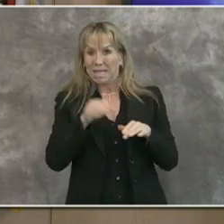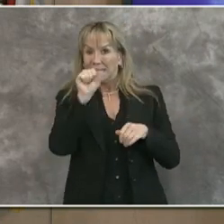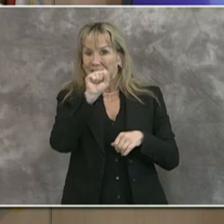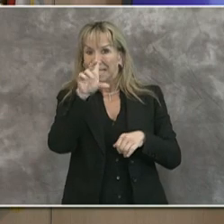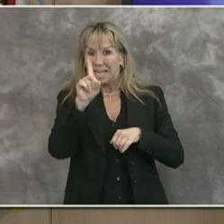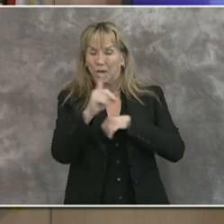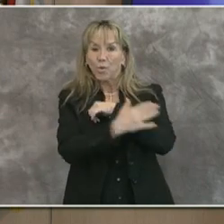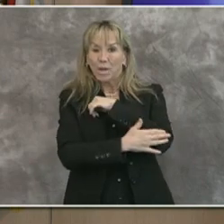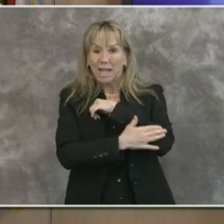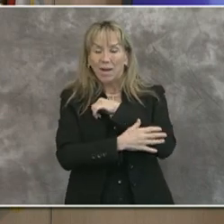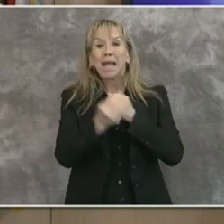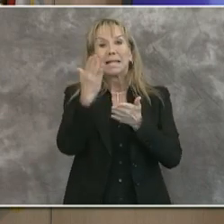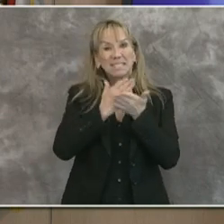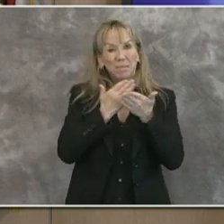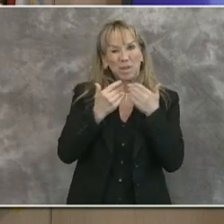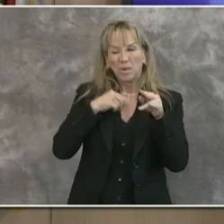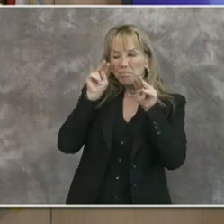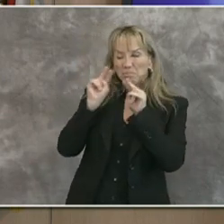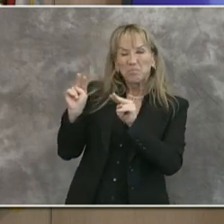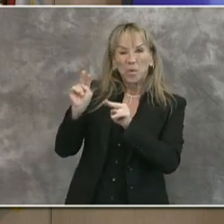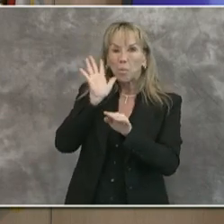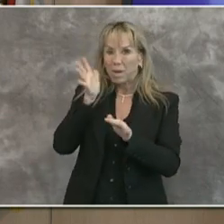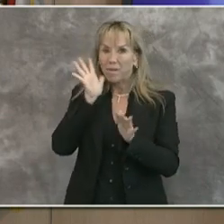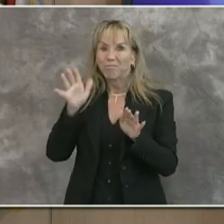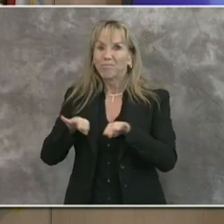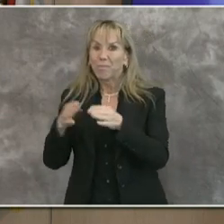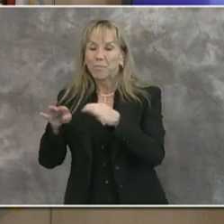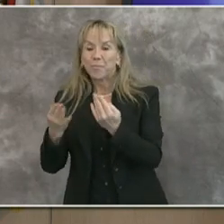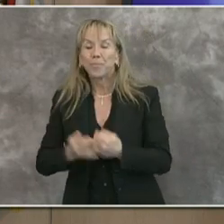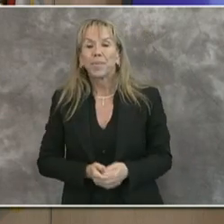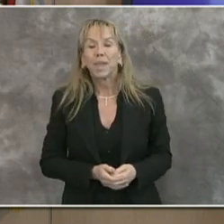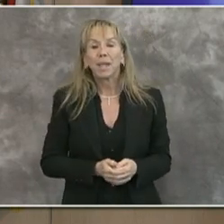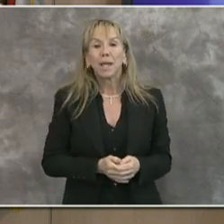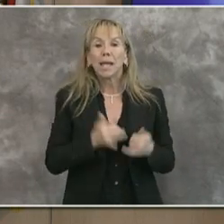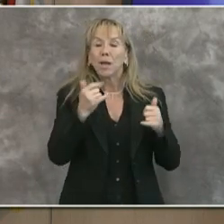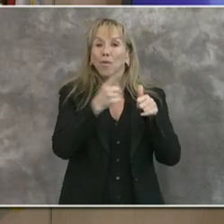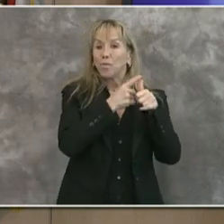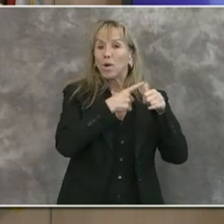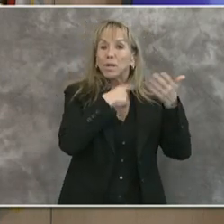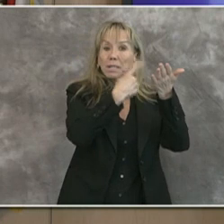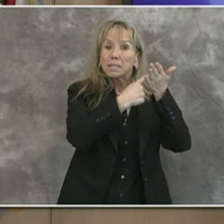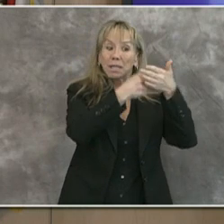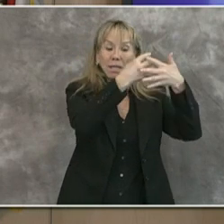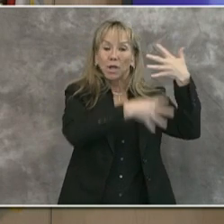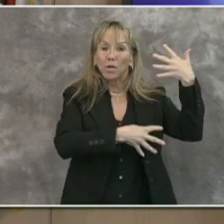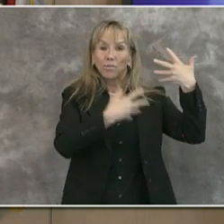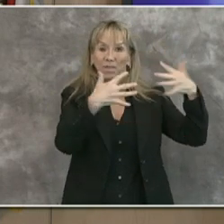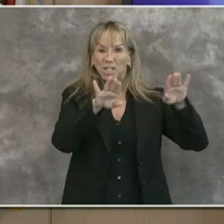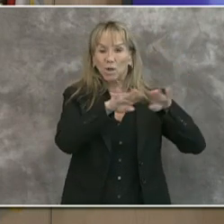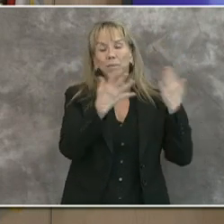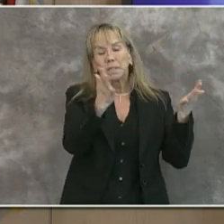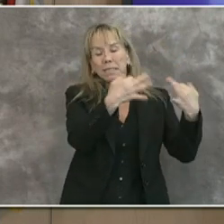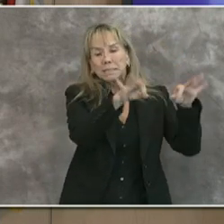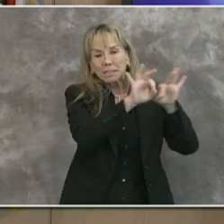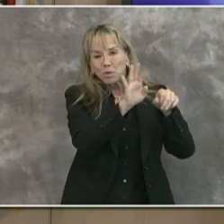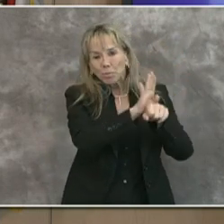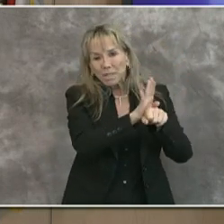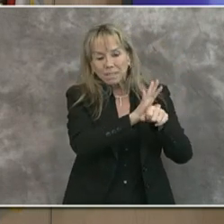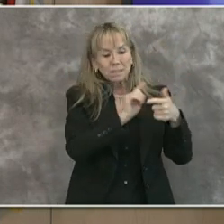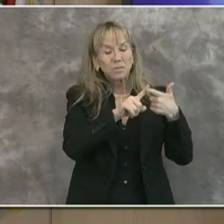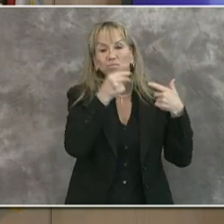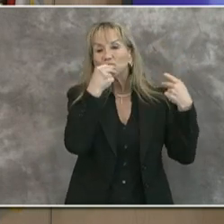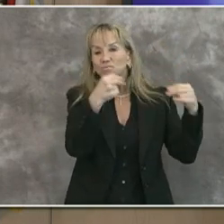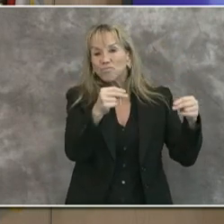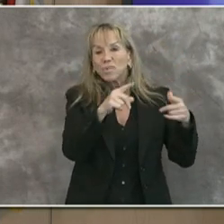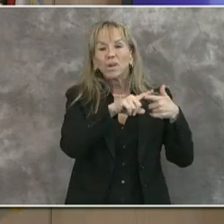those things that we believe are coming in the near future. Starting with those things that are open, obviously essential businesses, grocery